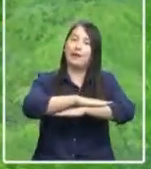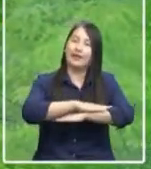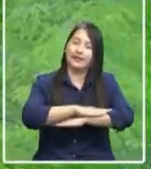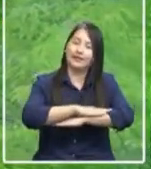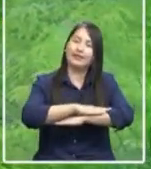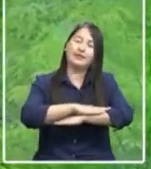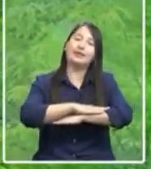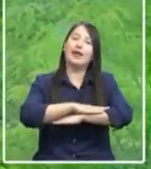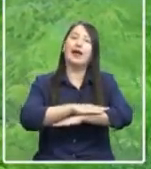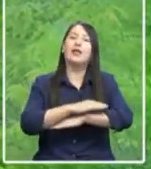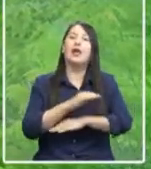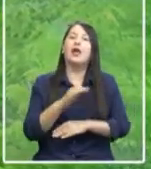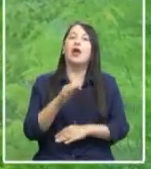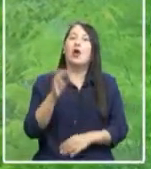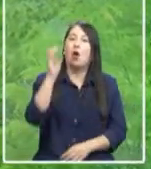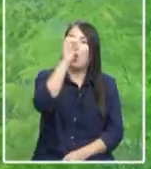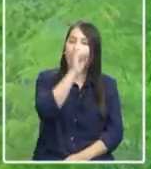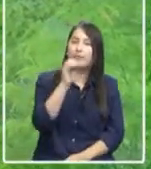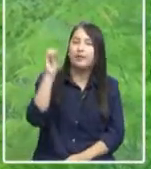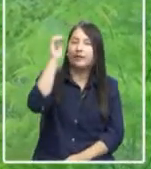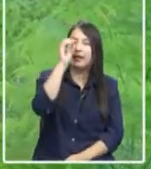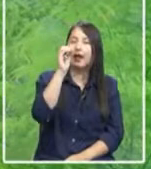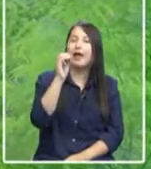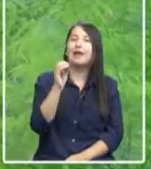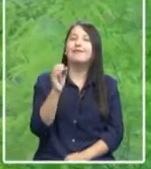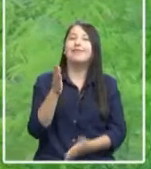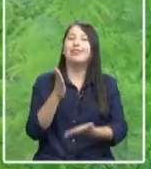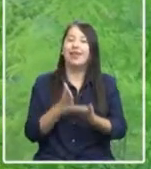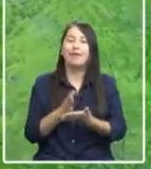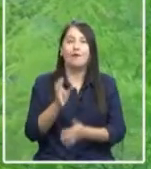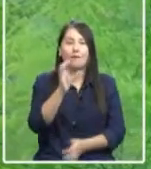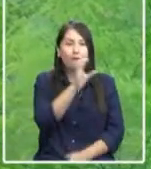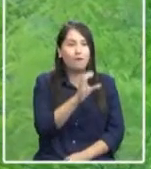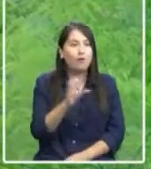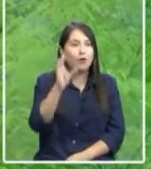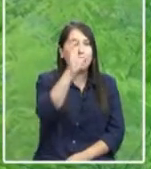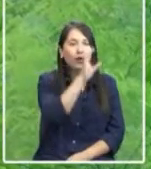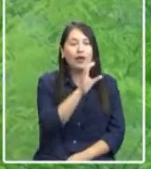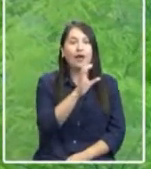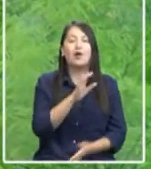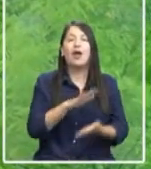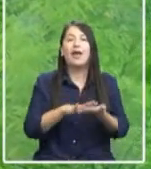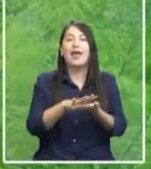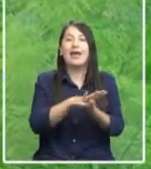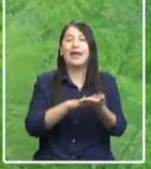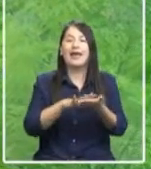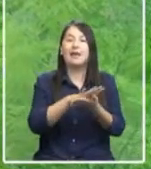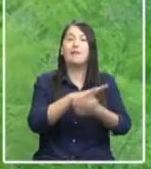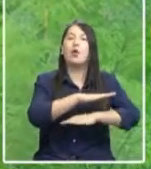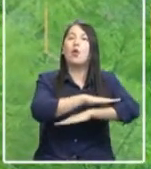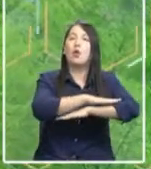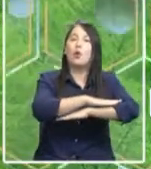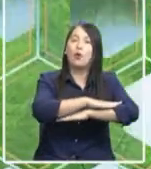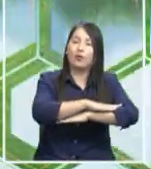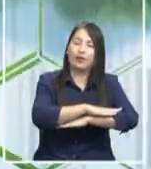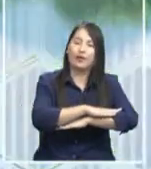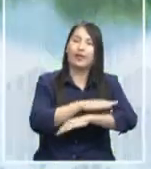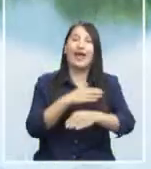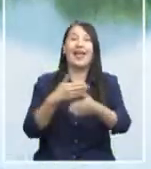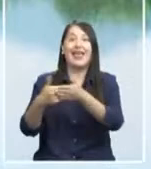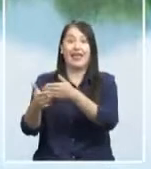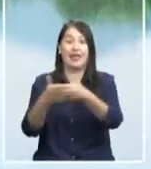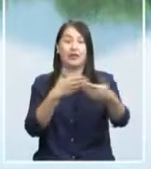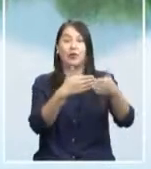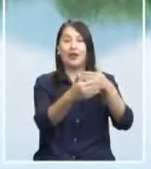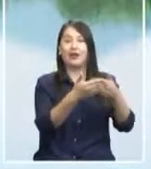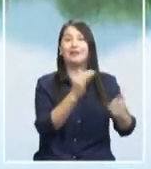for examples of modesty? To some degree, nature is modest. Nature does not typically proceed in leaps and bounds.